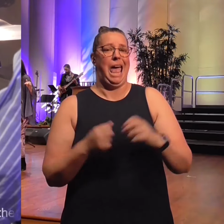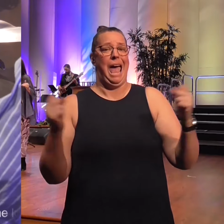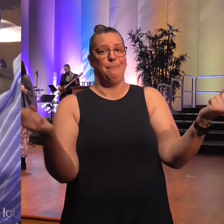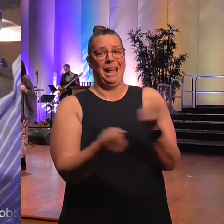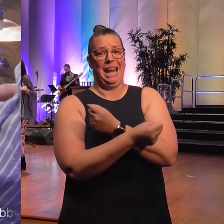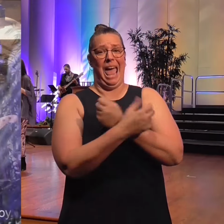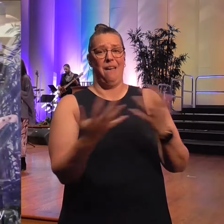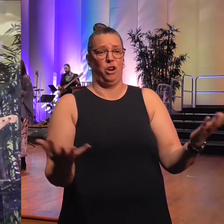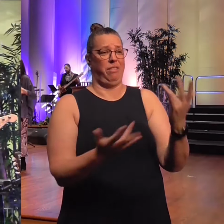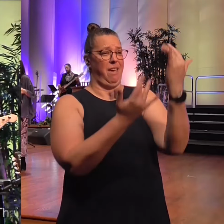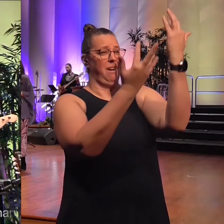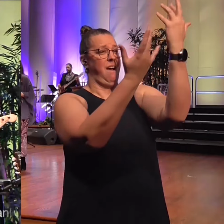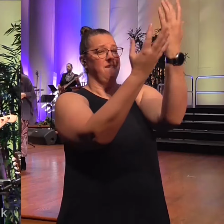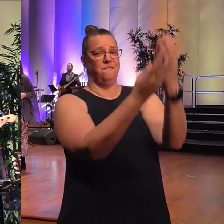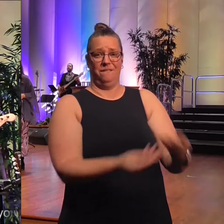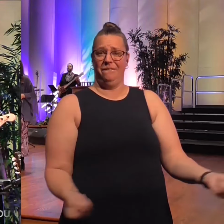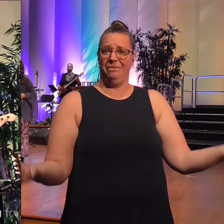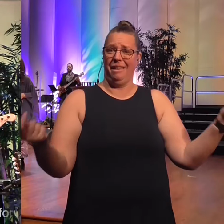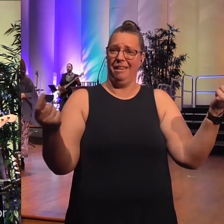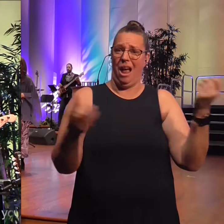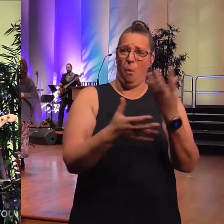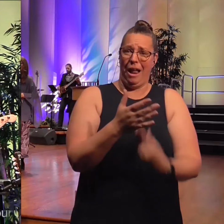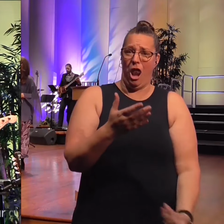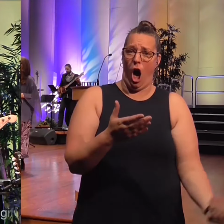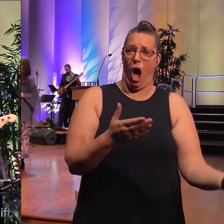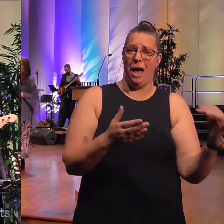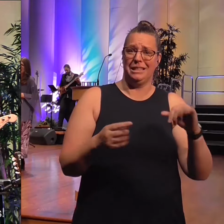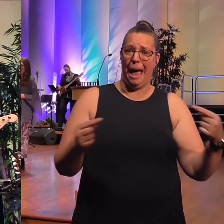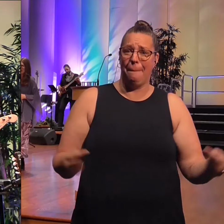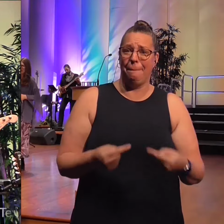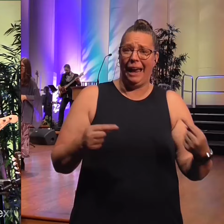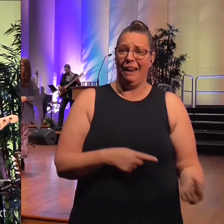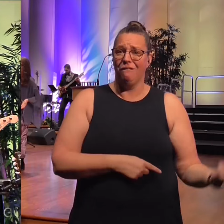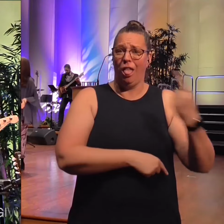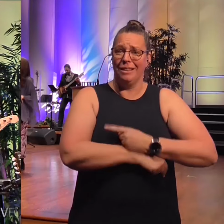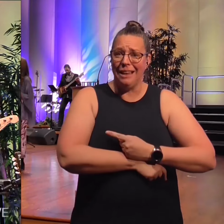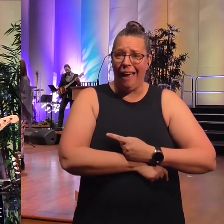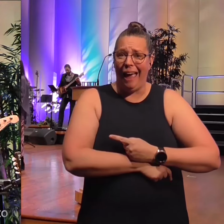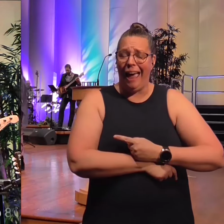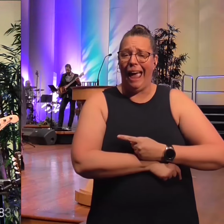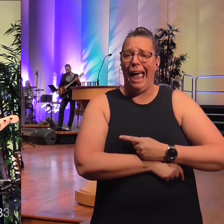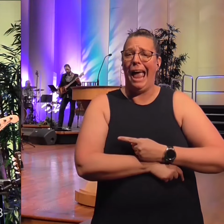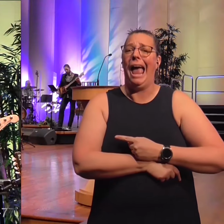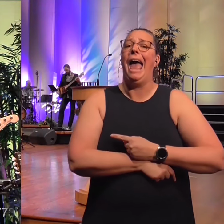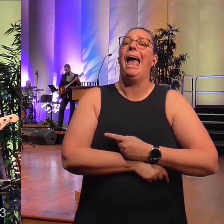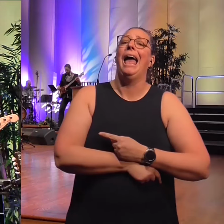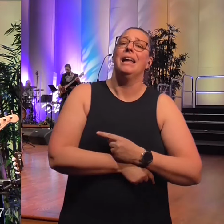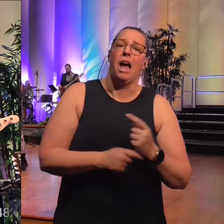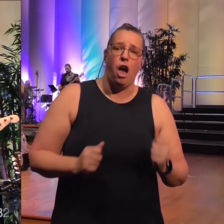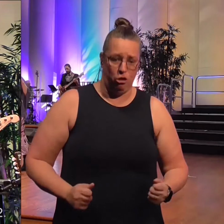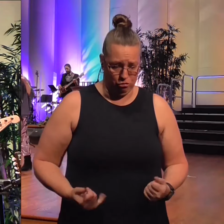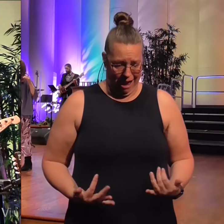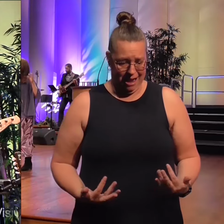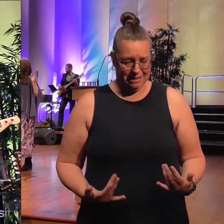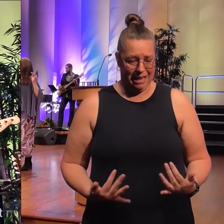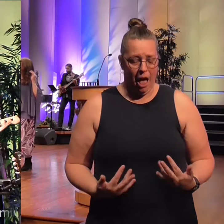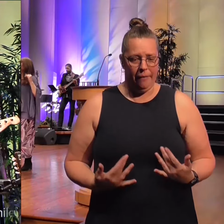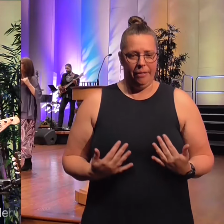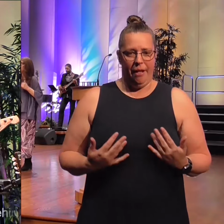Everything gone in a moment on that painful day. Rising up out of the